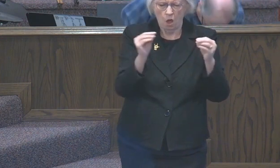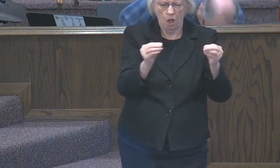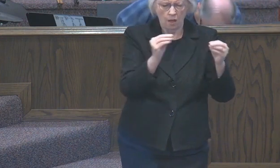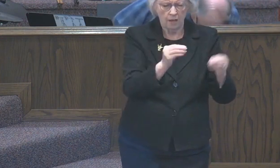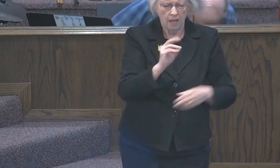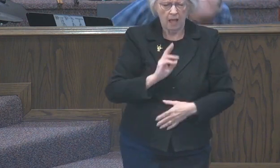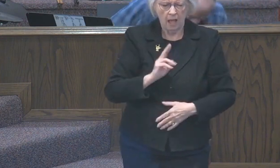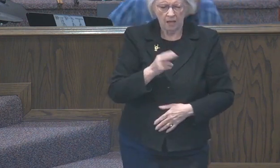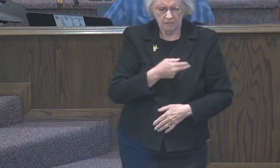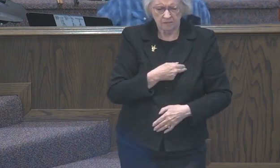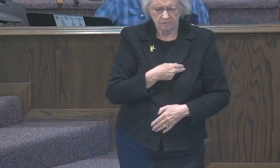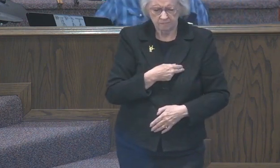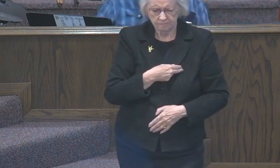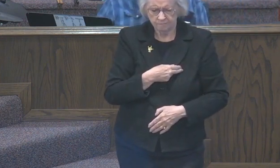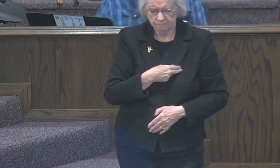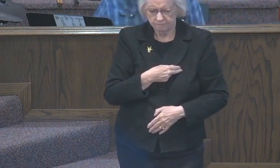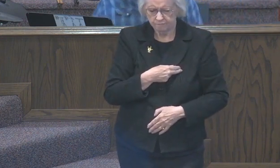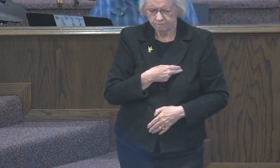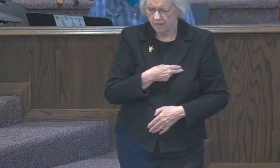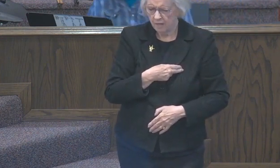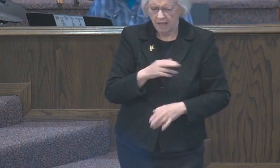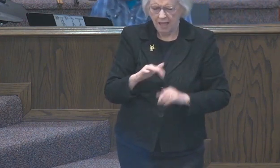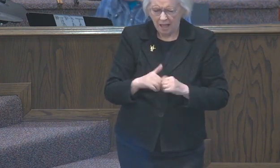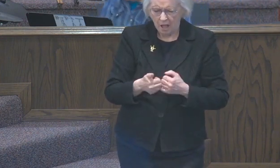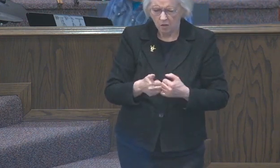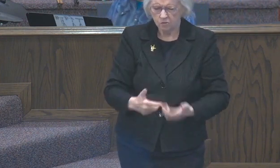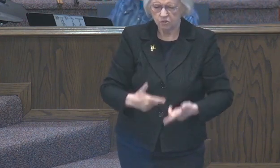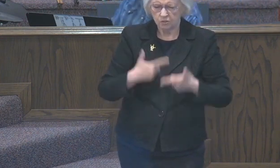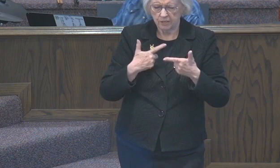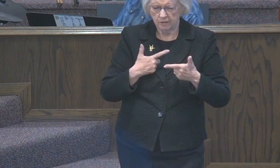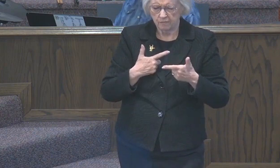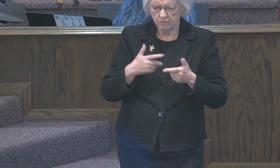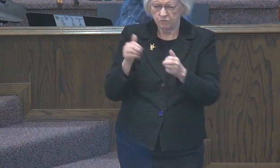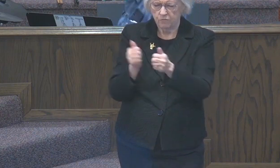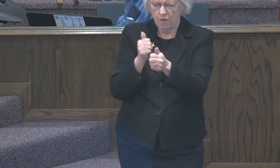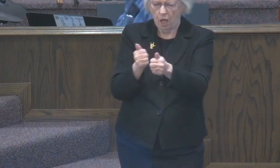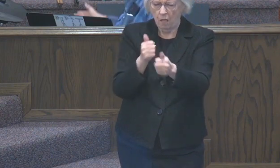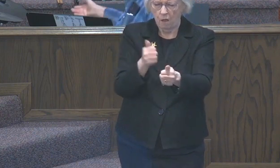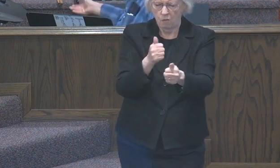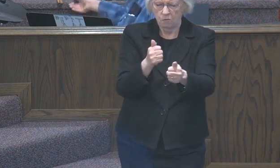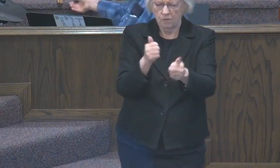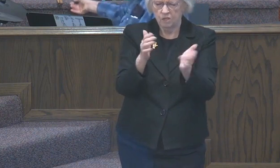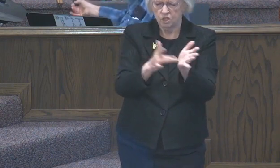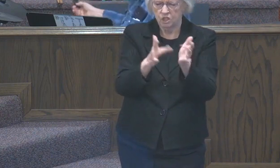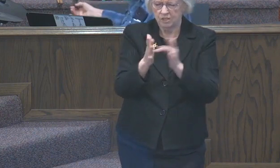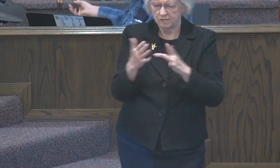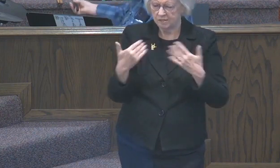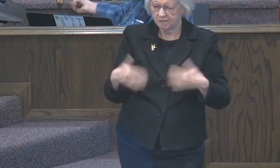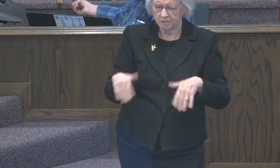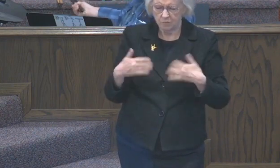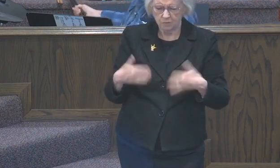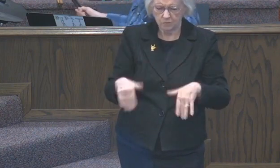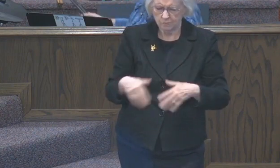warned us, if you will, in the Sermon on the Mount. These things will happen. Act this way. Say these things. Walk this